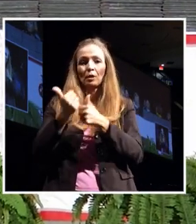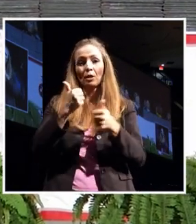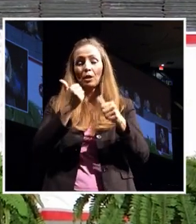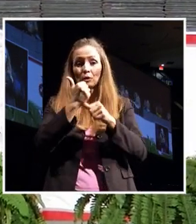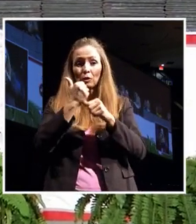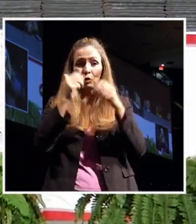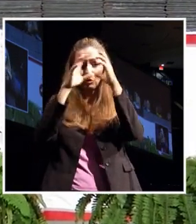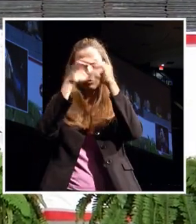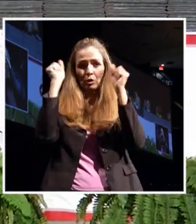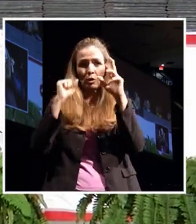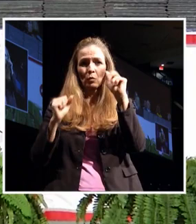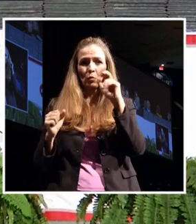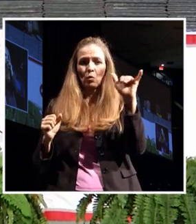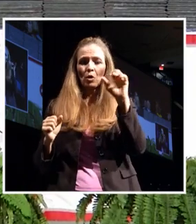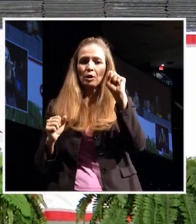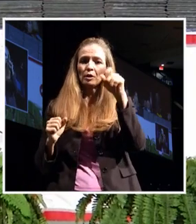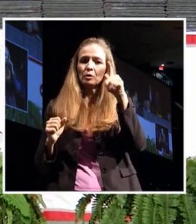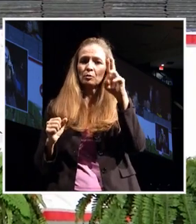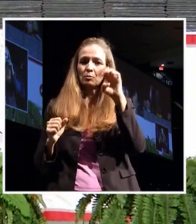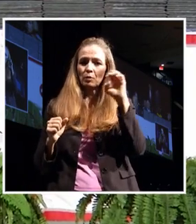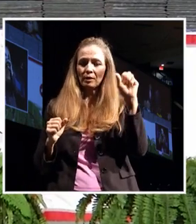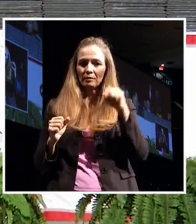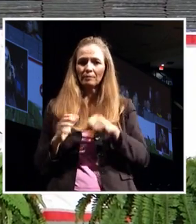Associate Superintendent, Roy Sprague.